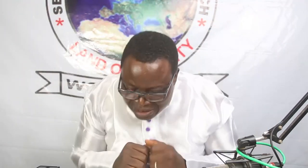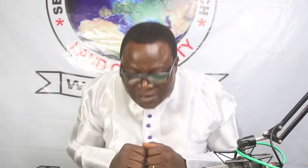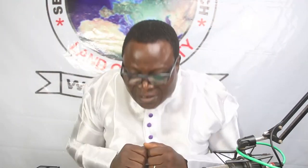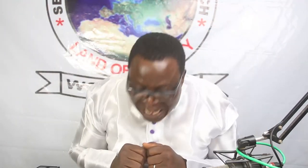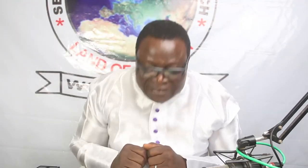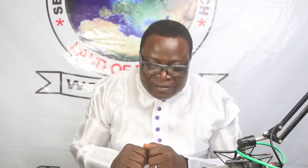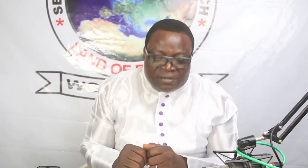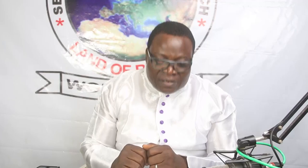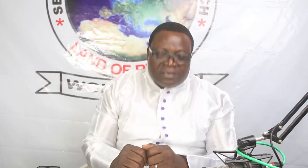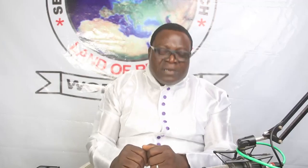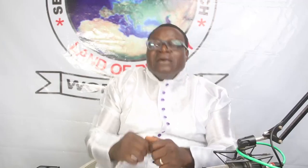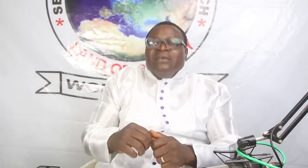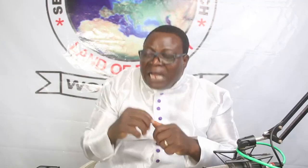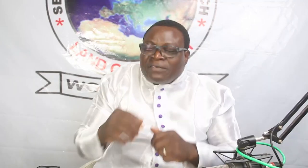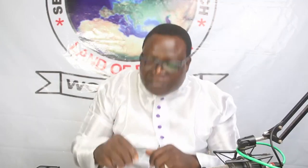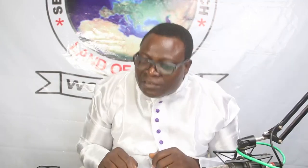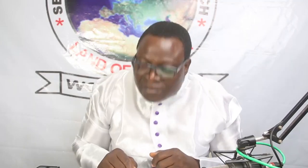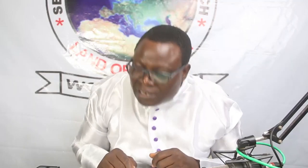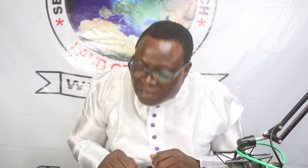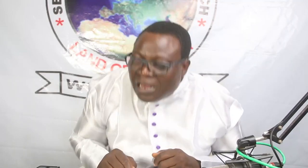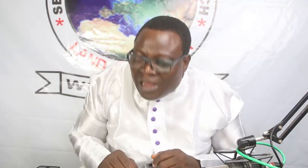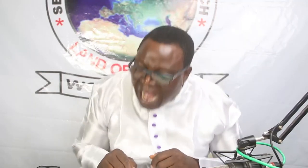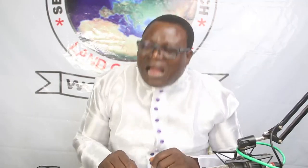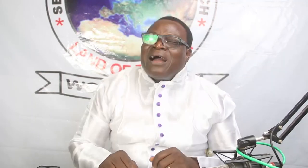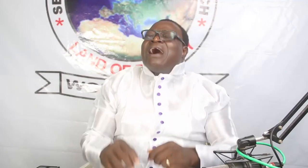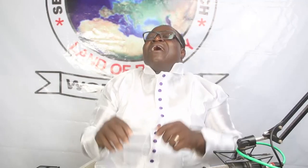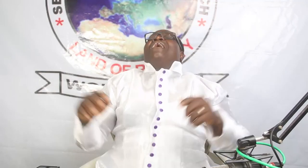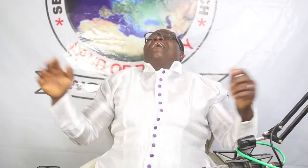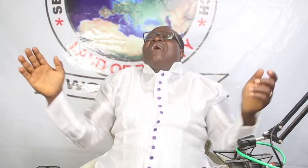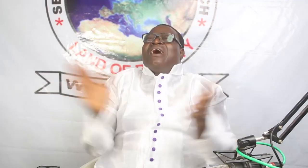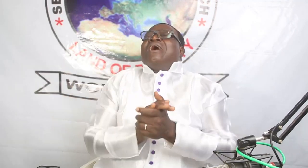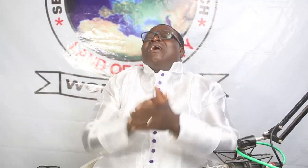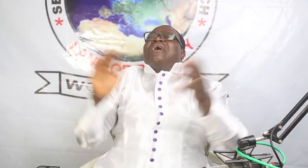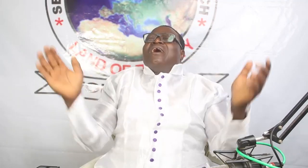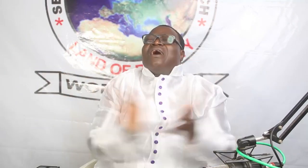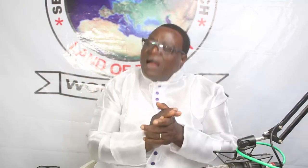Wow. Yes. Yes. Yes.